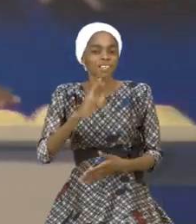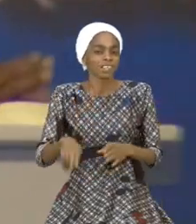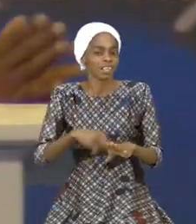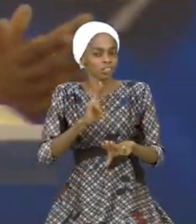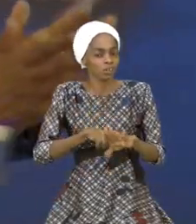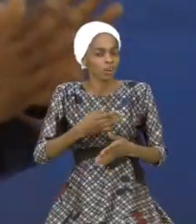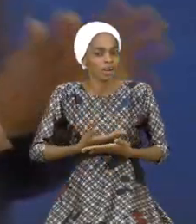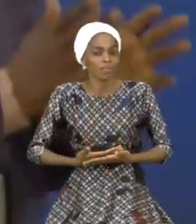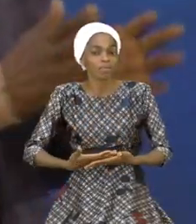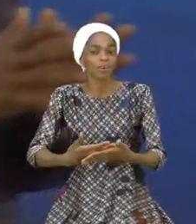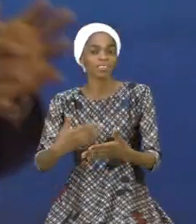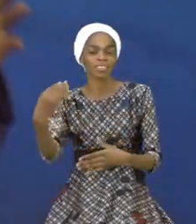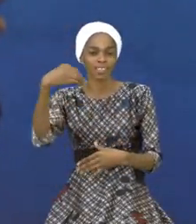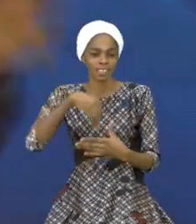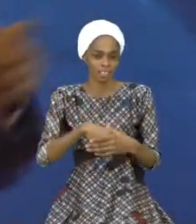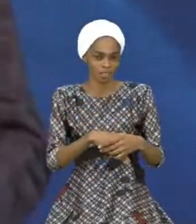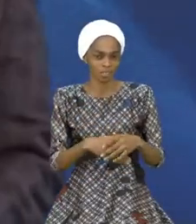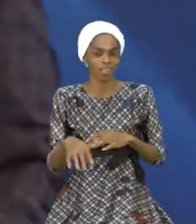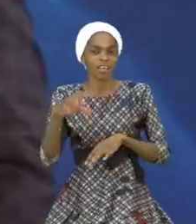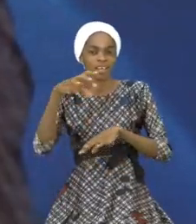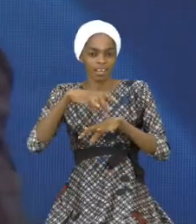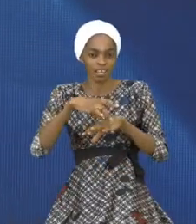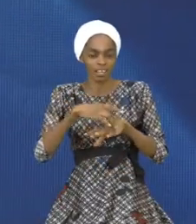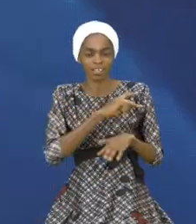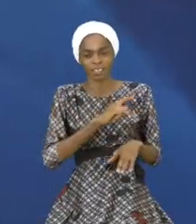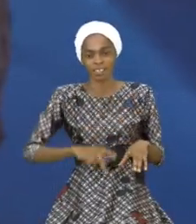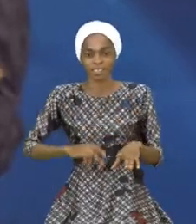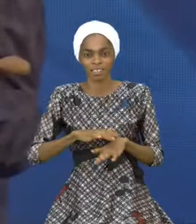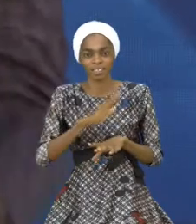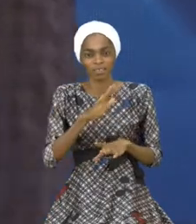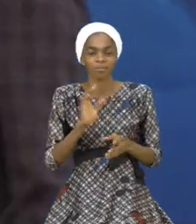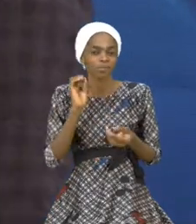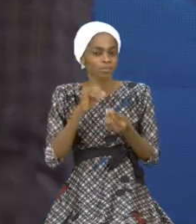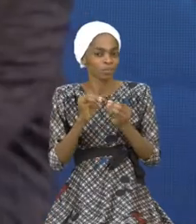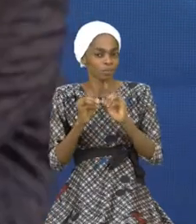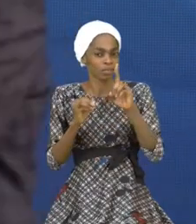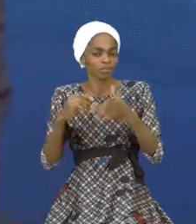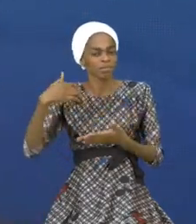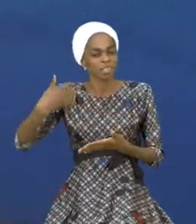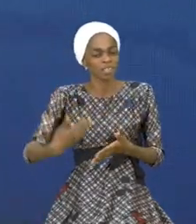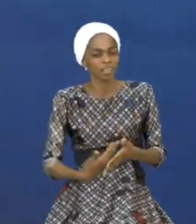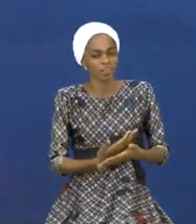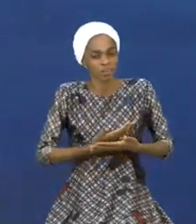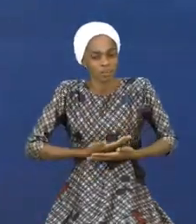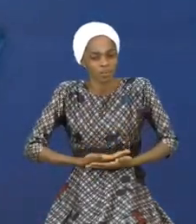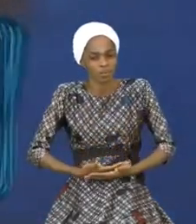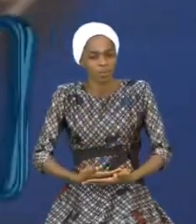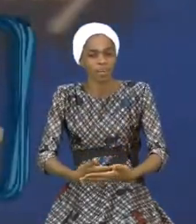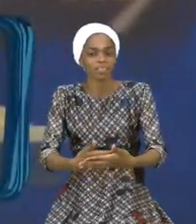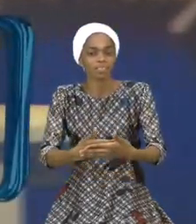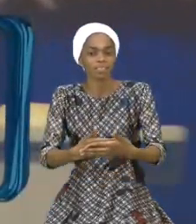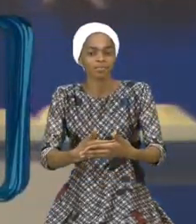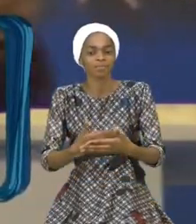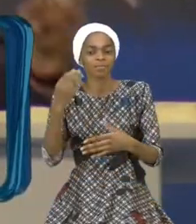into an earthly kingdom. Number two, the new birth into the eternal